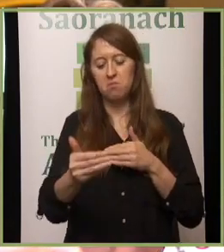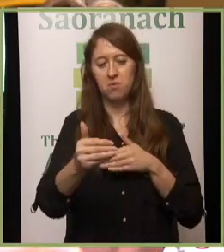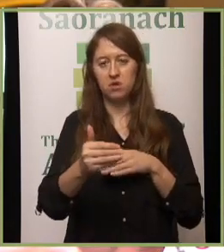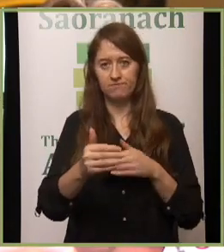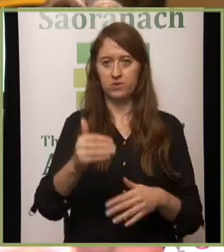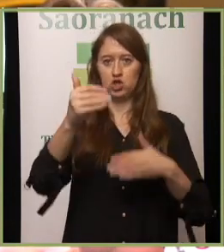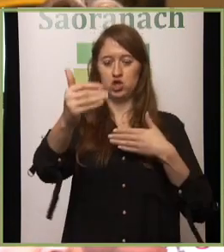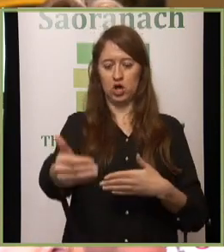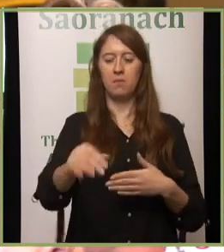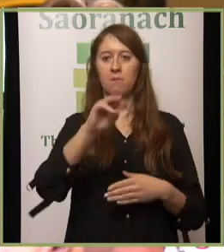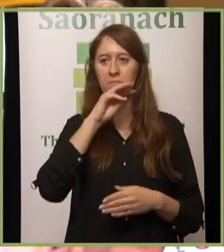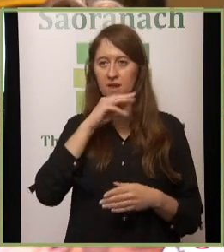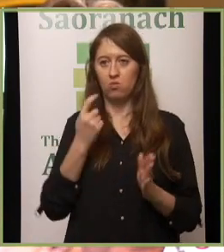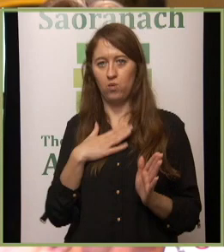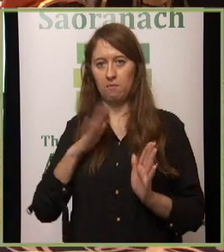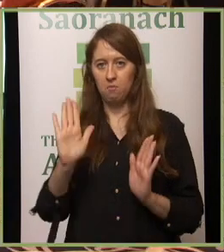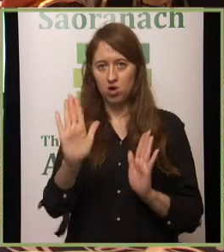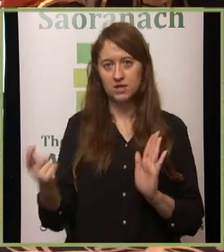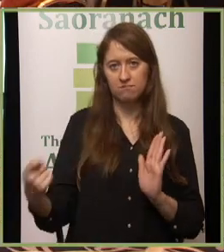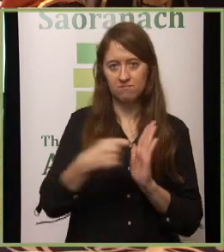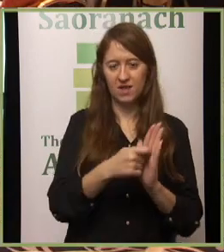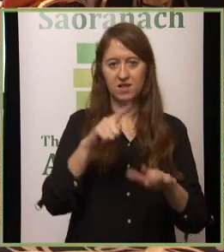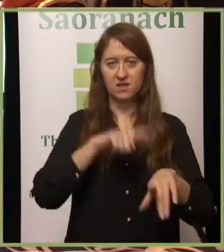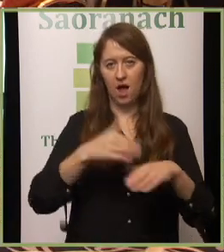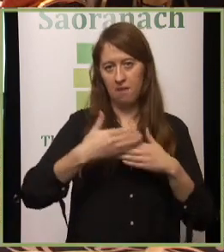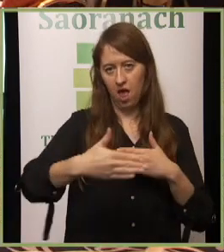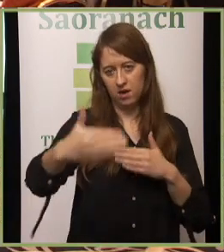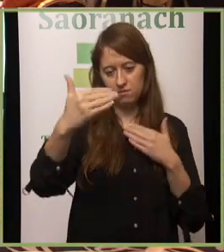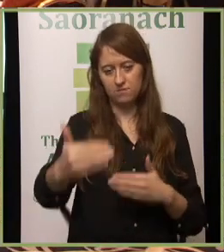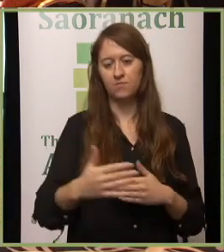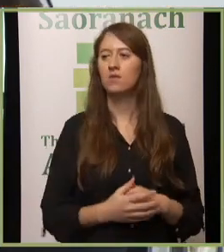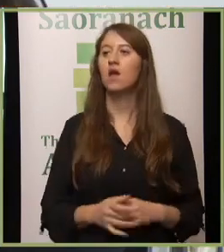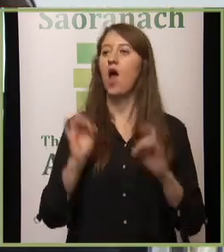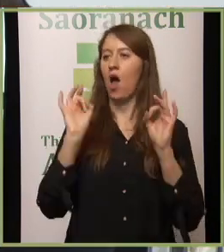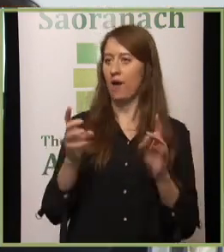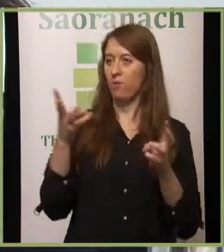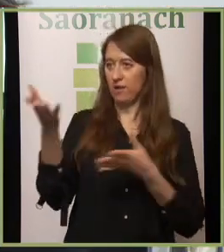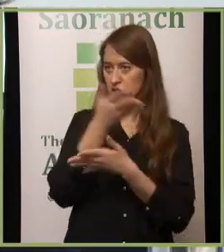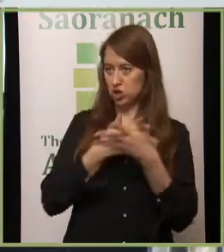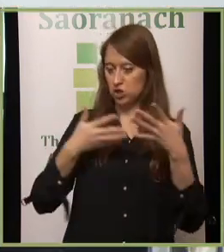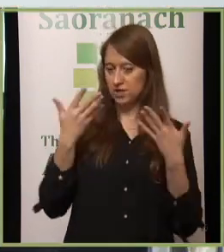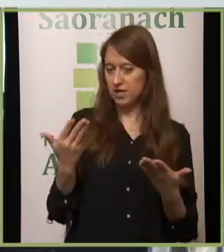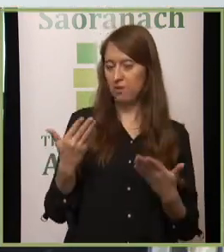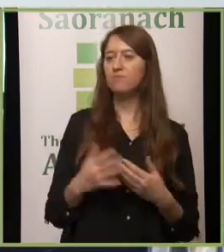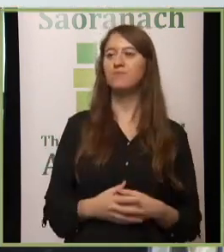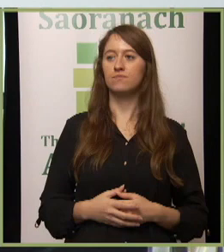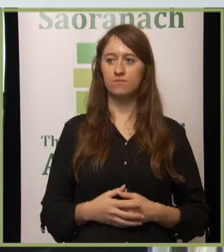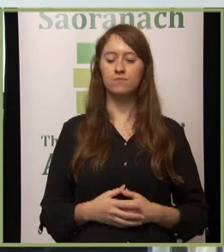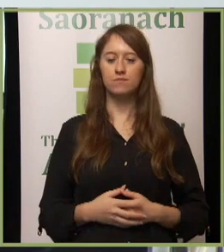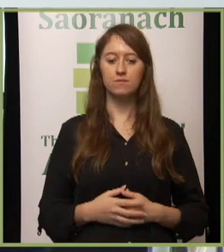done. Thanks, Joe. So we might include that on the wording that we will discuss now in a second.